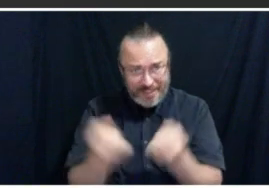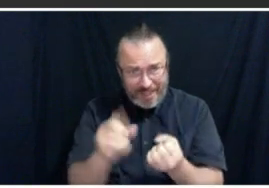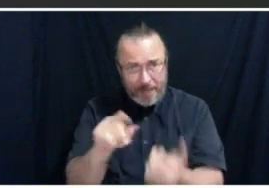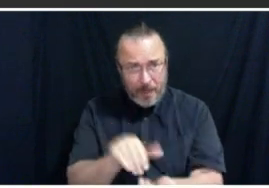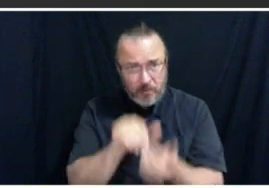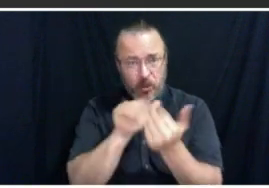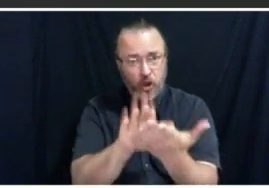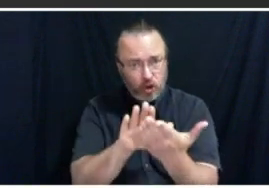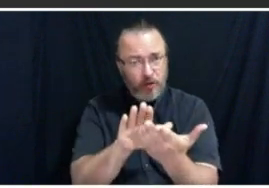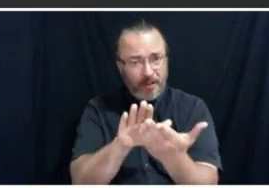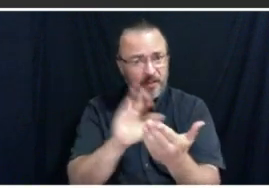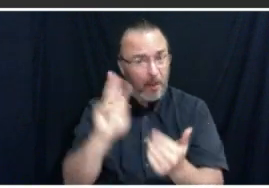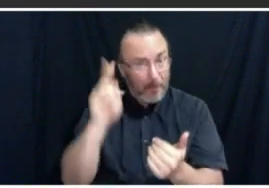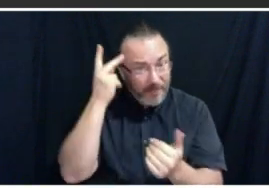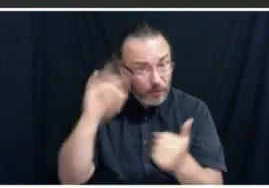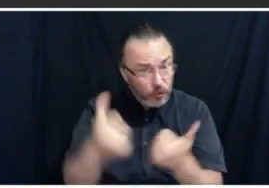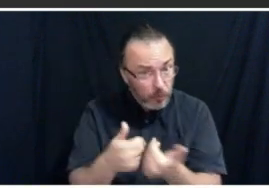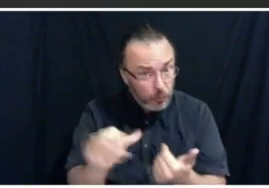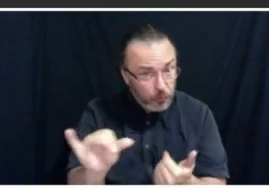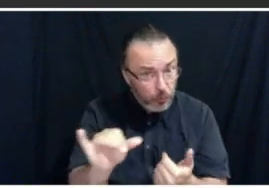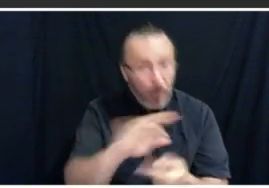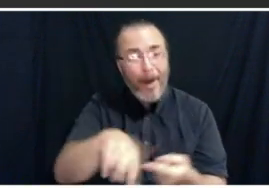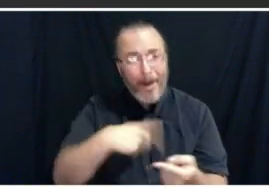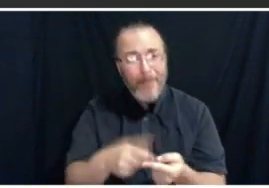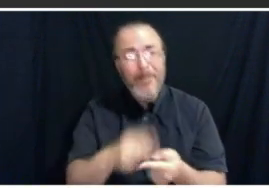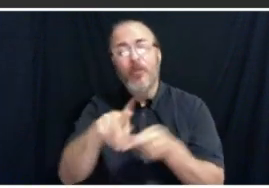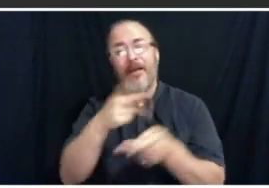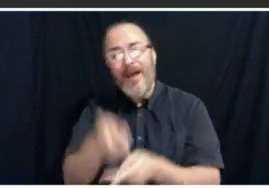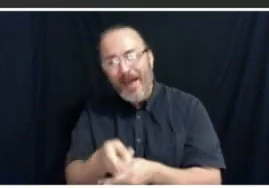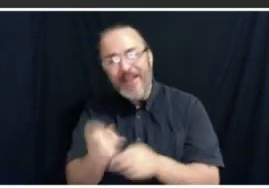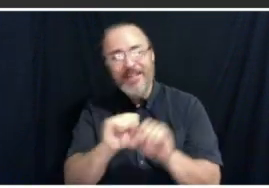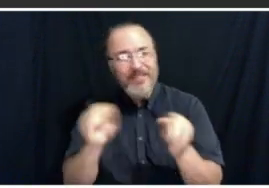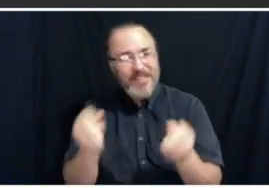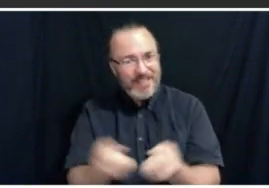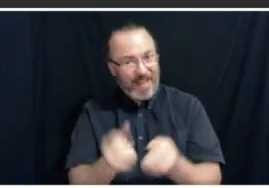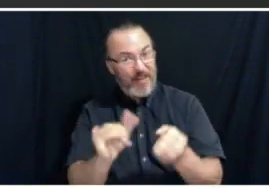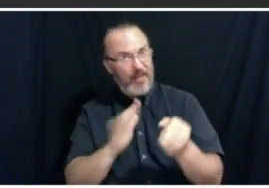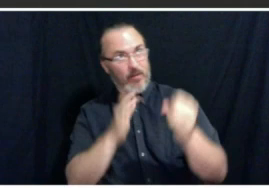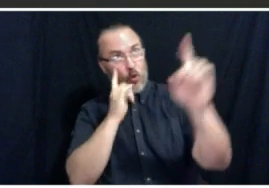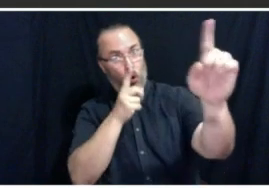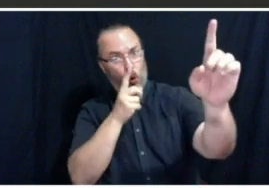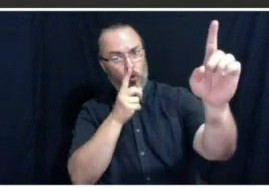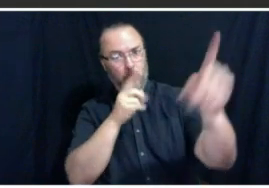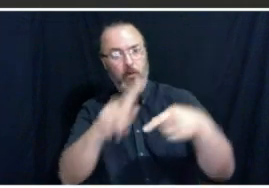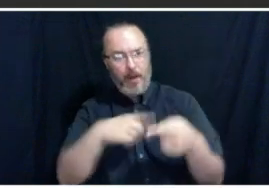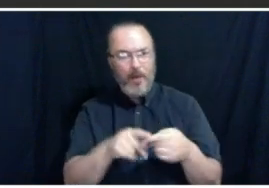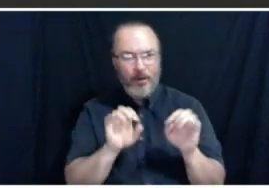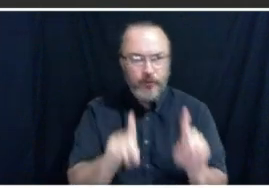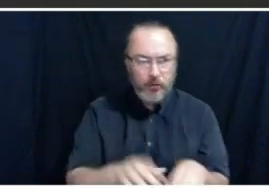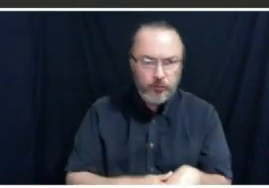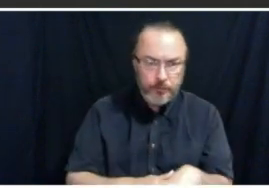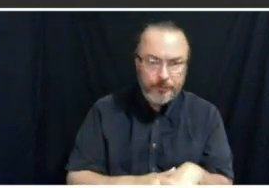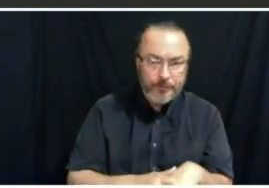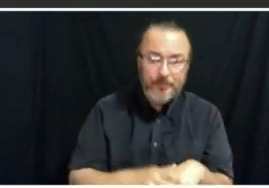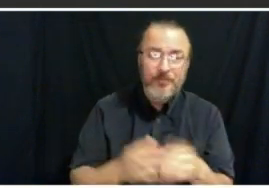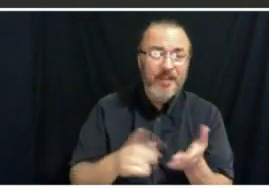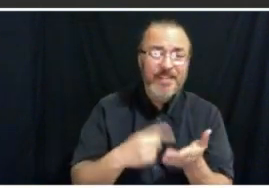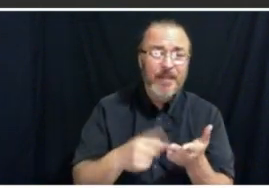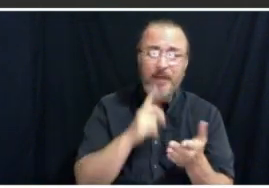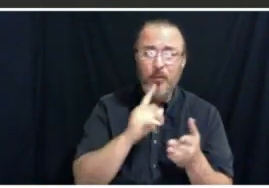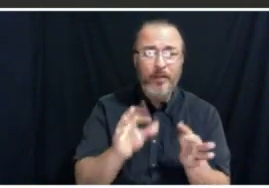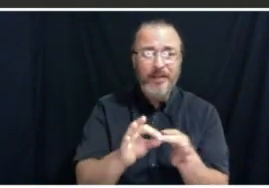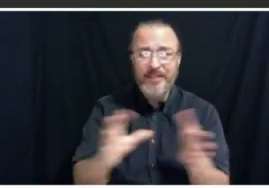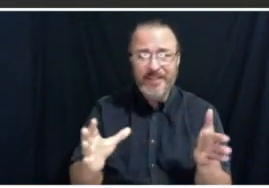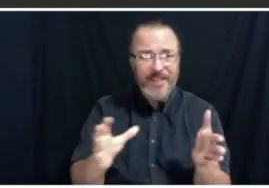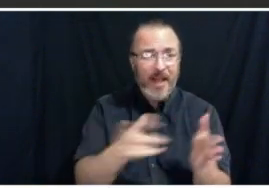political challenges regarding the kind of society people aspire to achieve through education. There is sometimes a disconnection between those who favor narratives